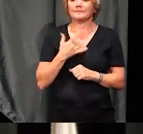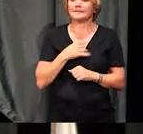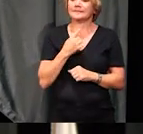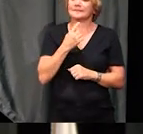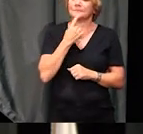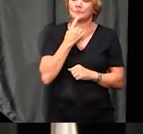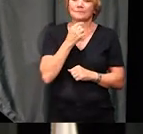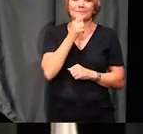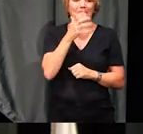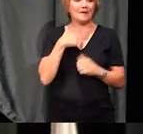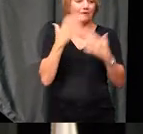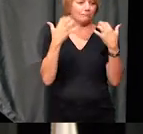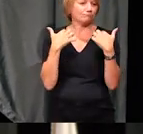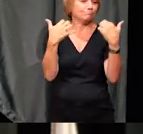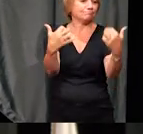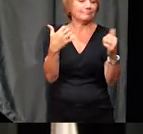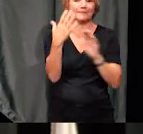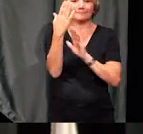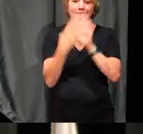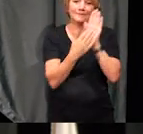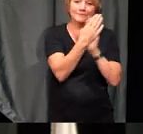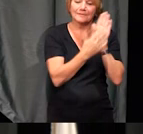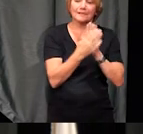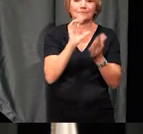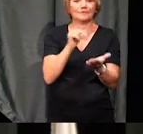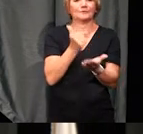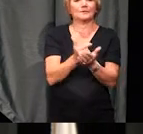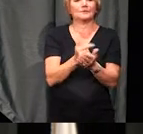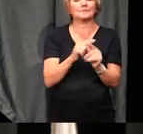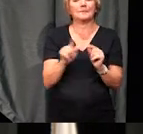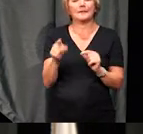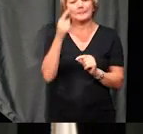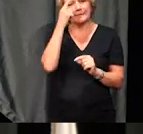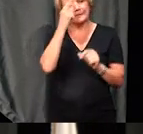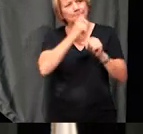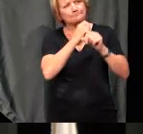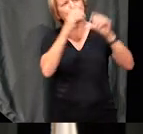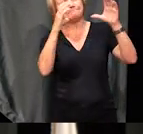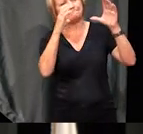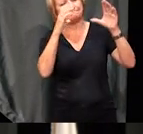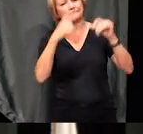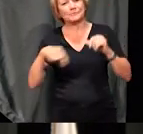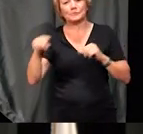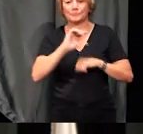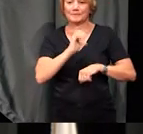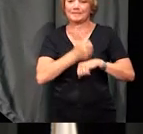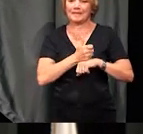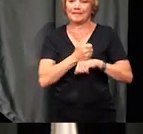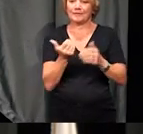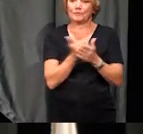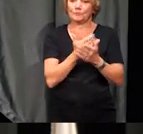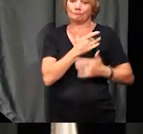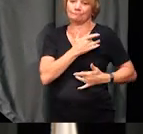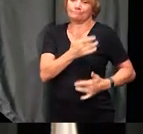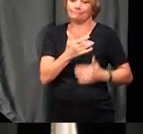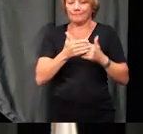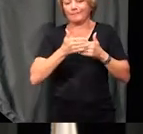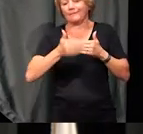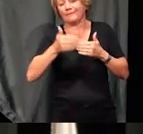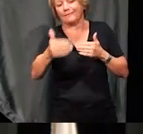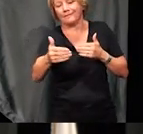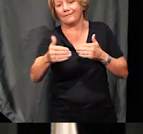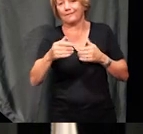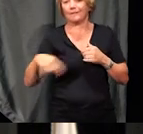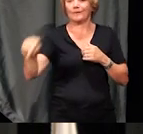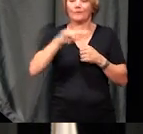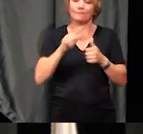have an in-person graduation, think of it this way. You are setting the trend. You are the first to